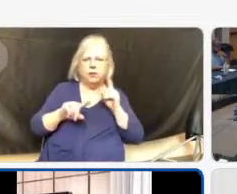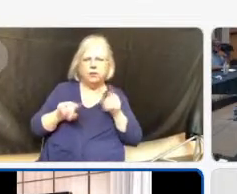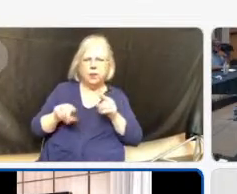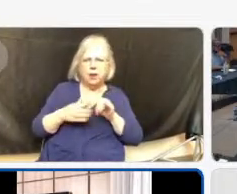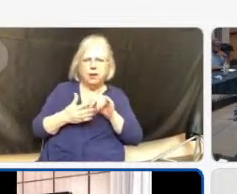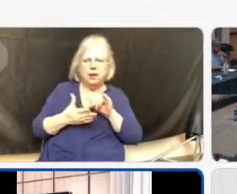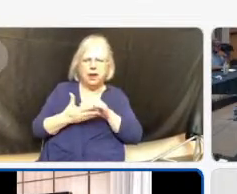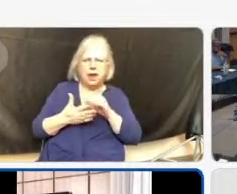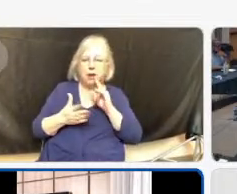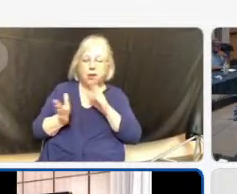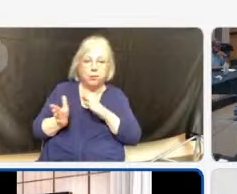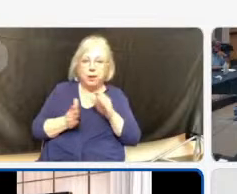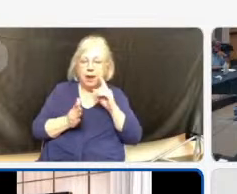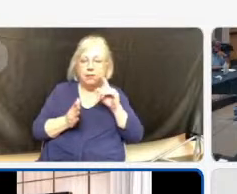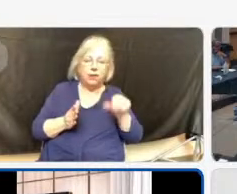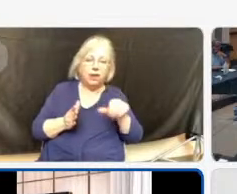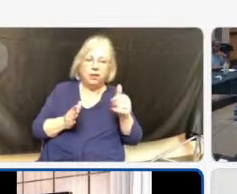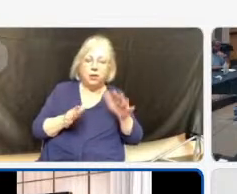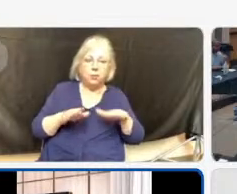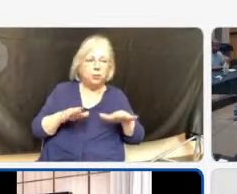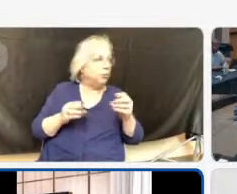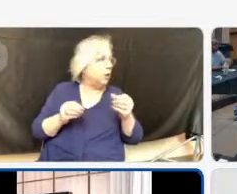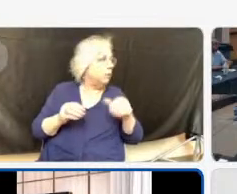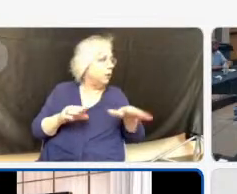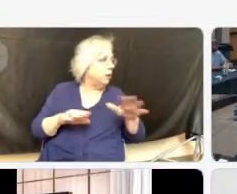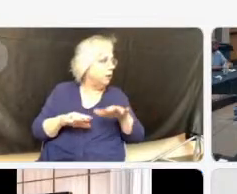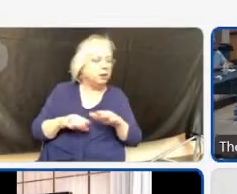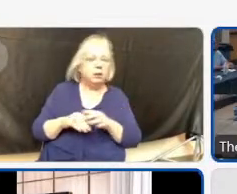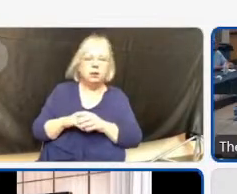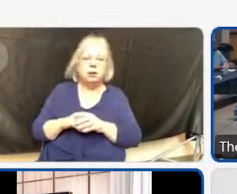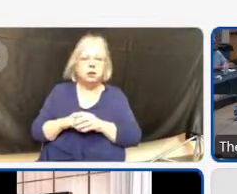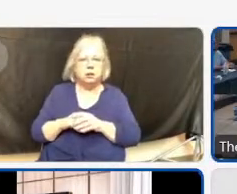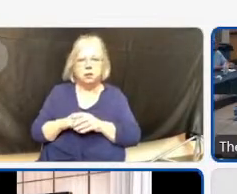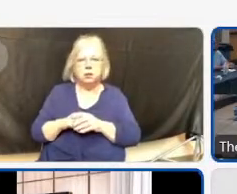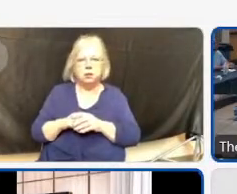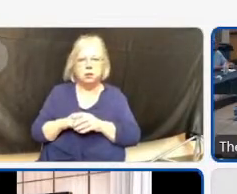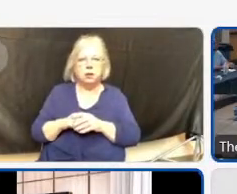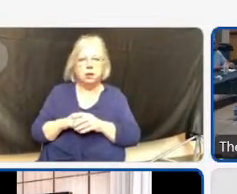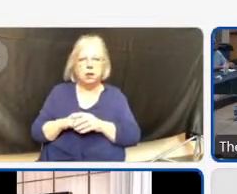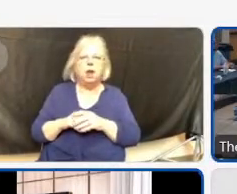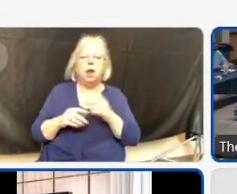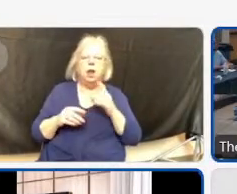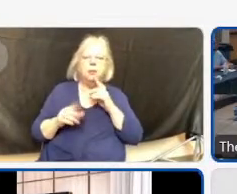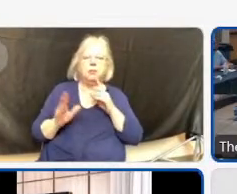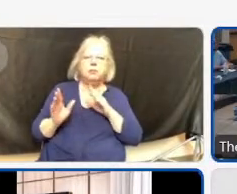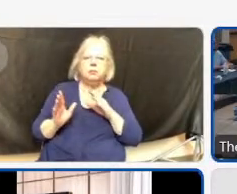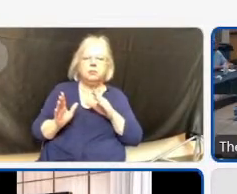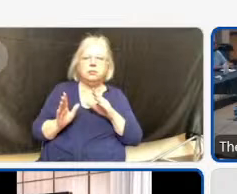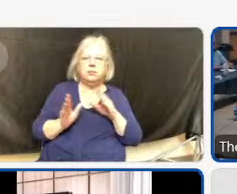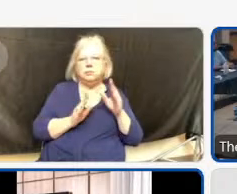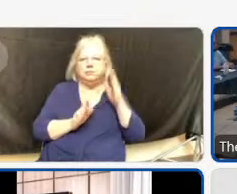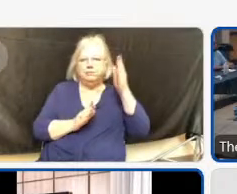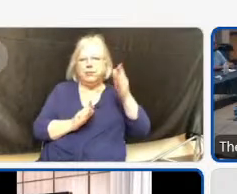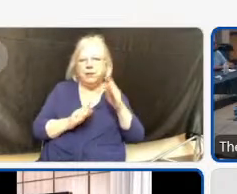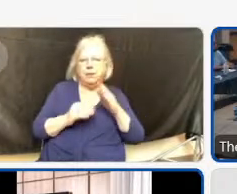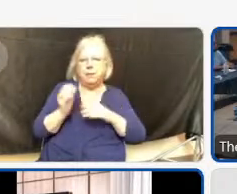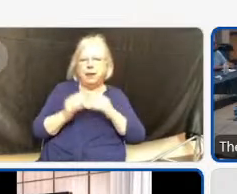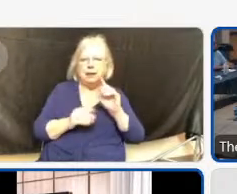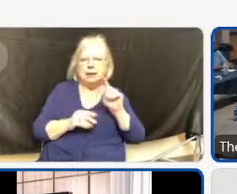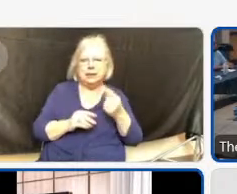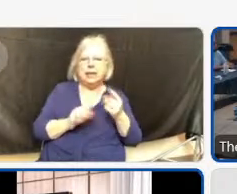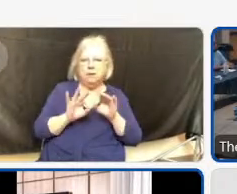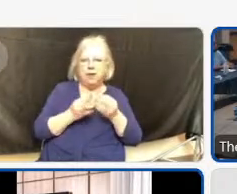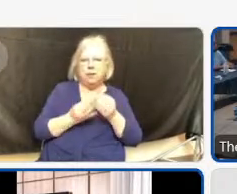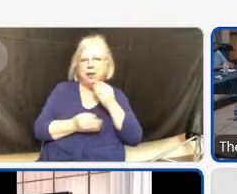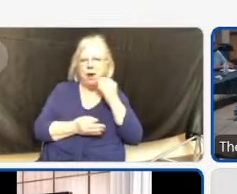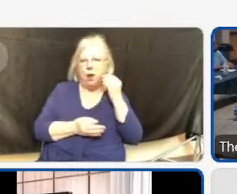Is there plans for that? My plans Property were that- to build other single-family homes on it, so. Okay, that's all I was